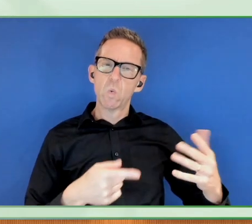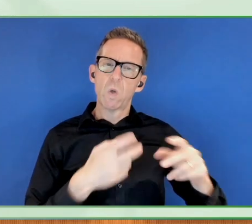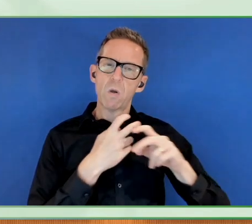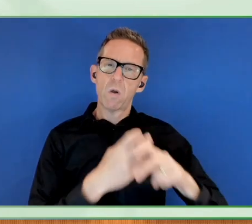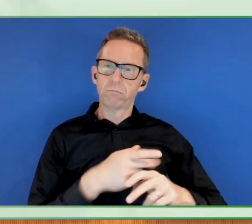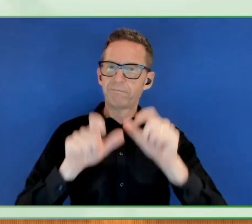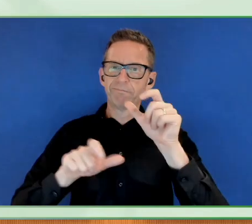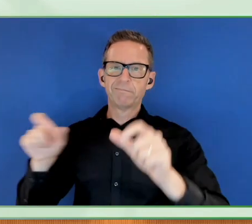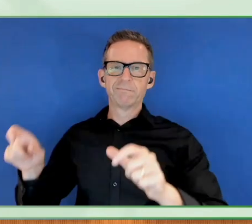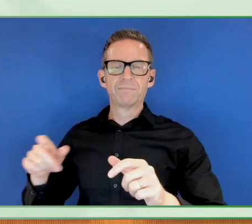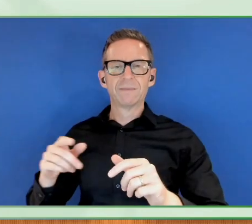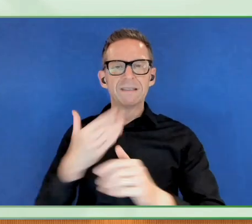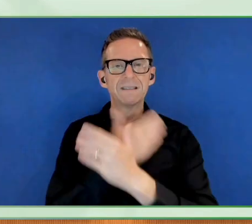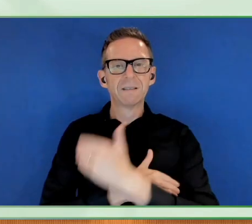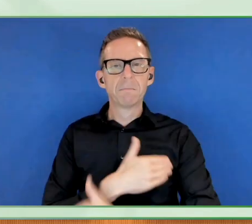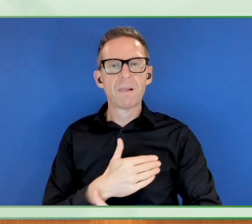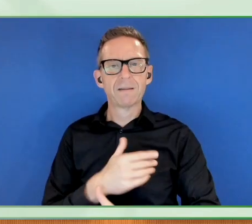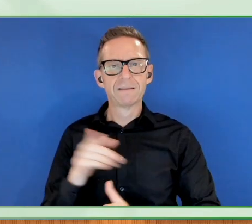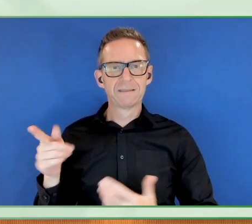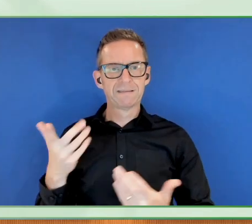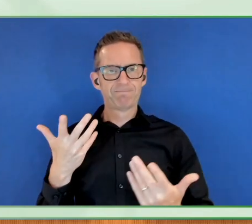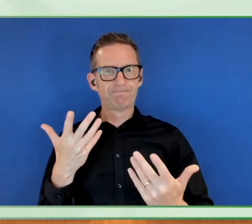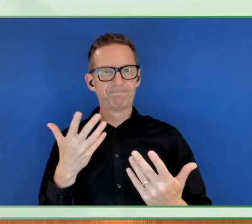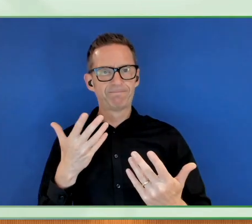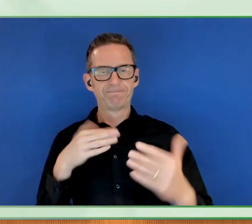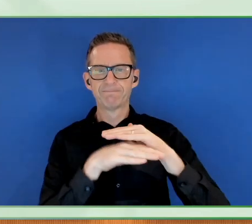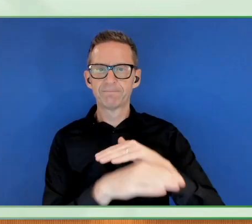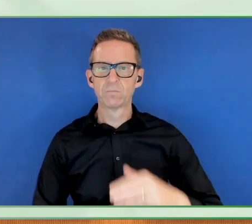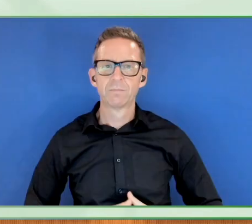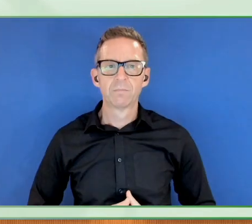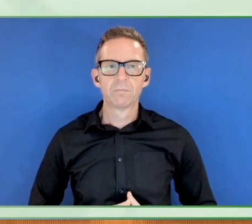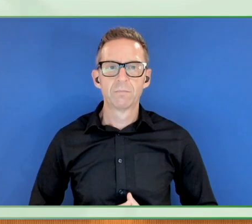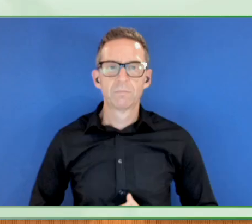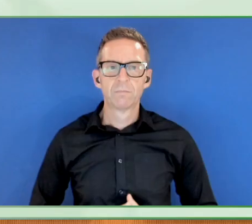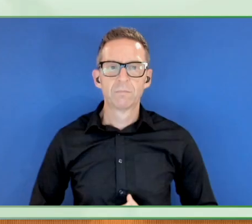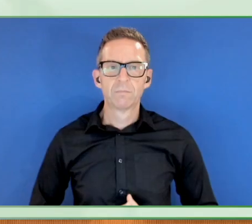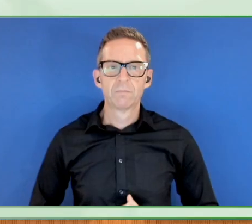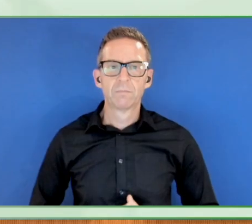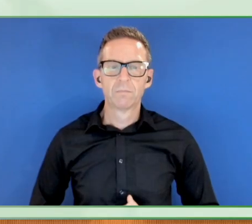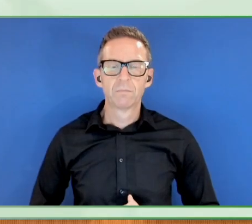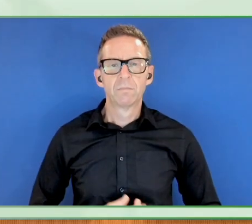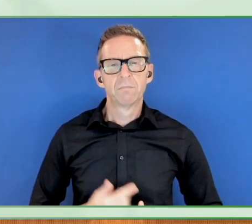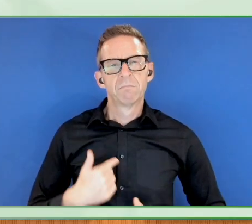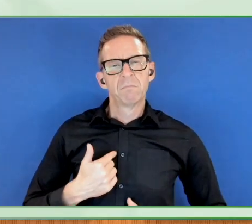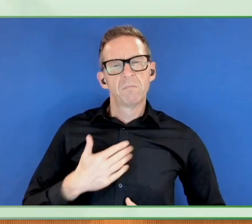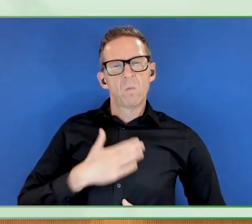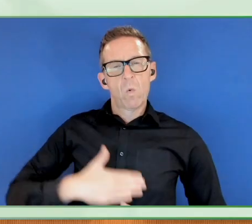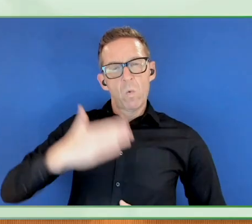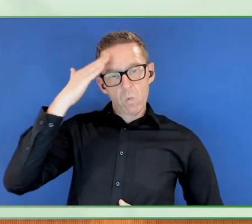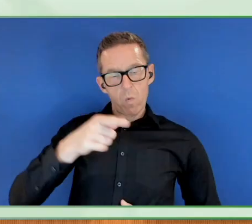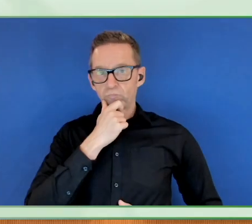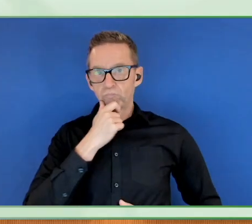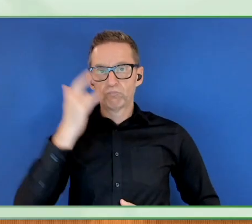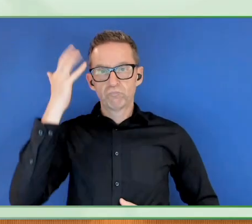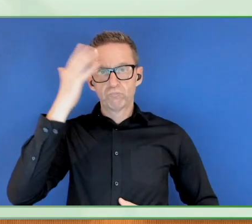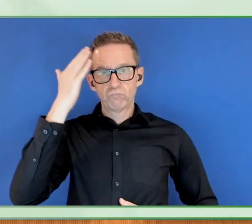I'm interested in your thoughts on how, within a kind of expanding digital context with more